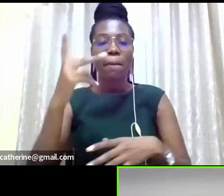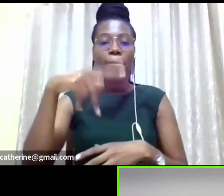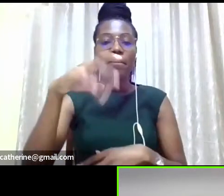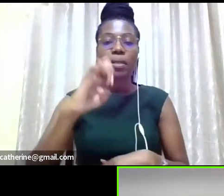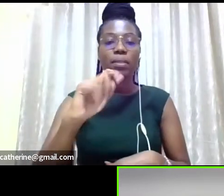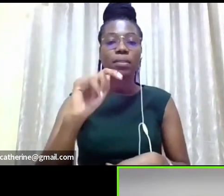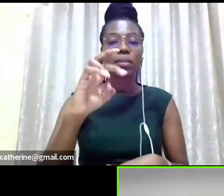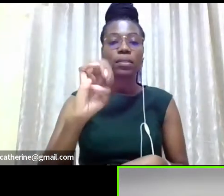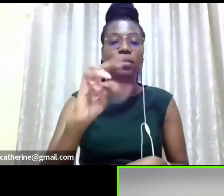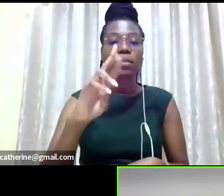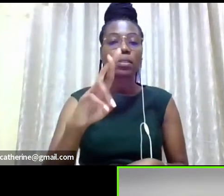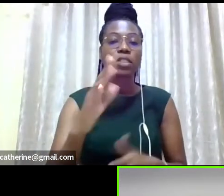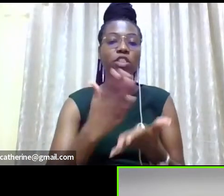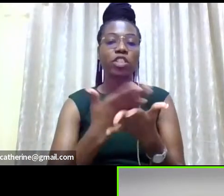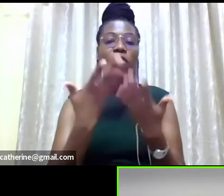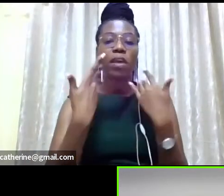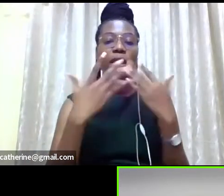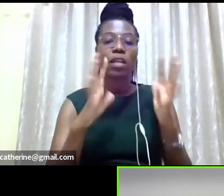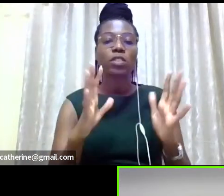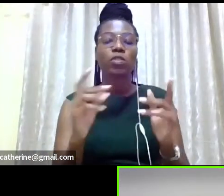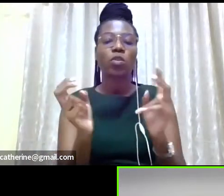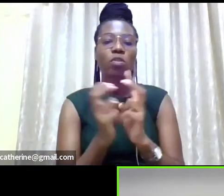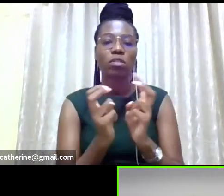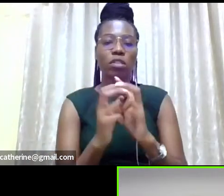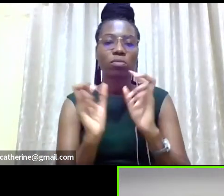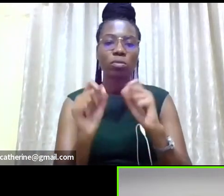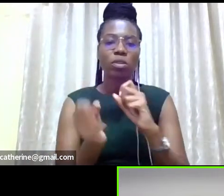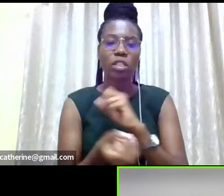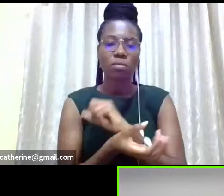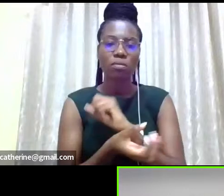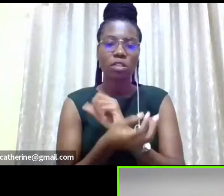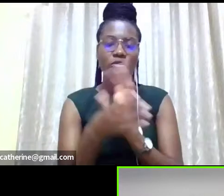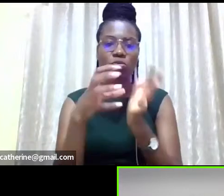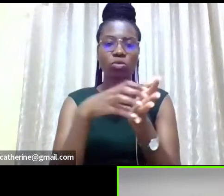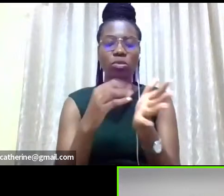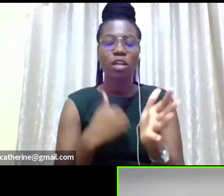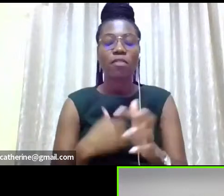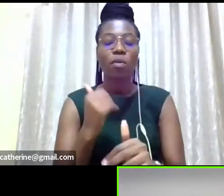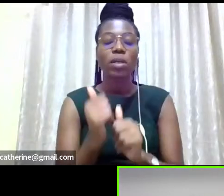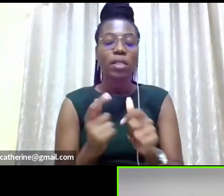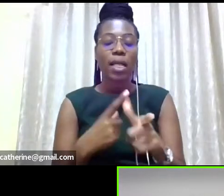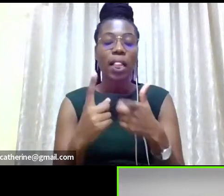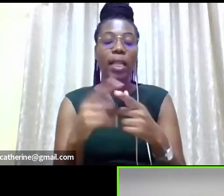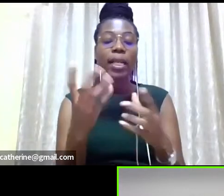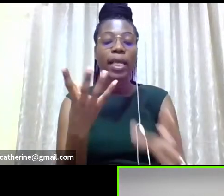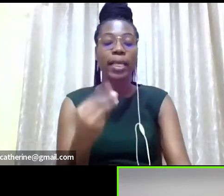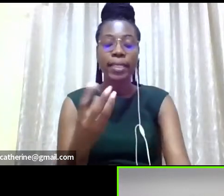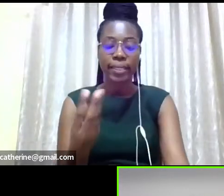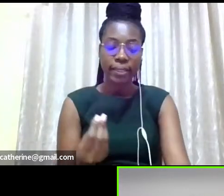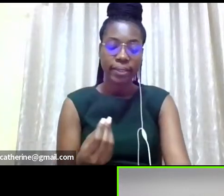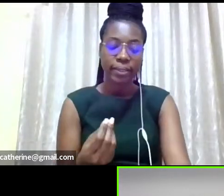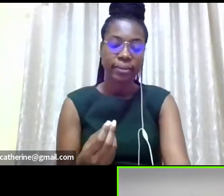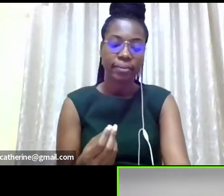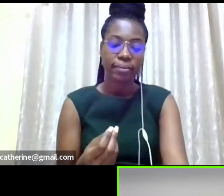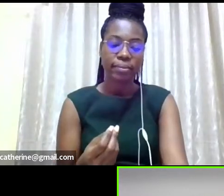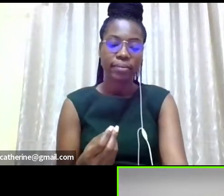so that you can also explain your situation as it is, so that then it's easier to give you